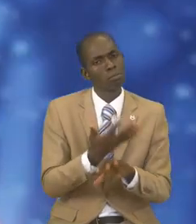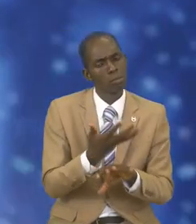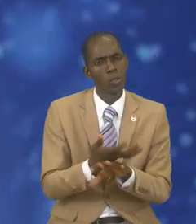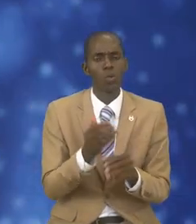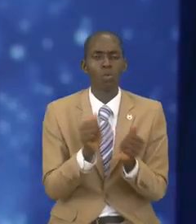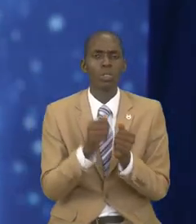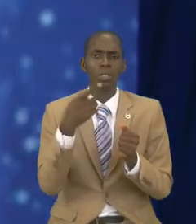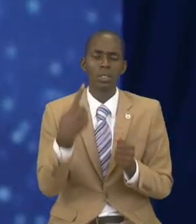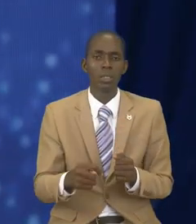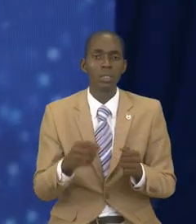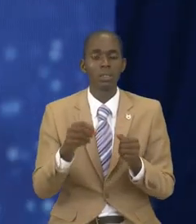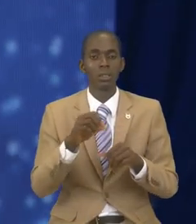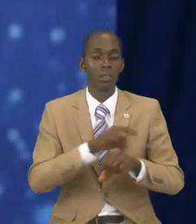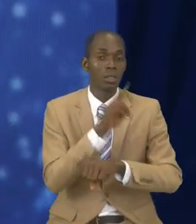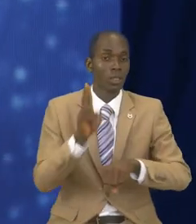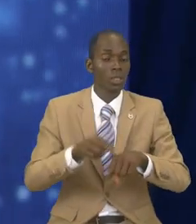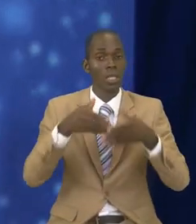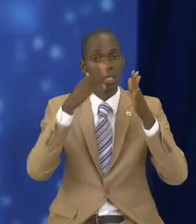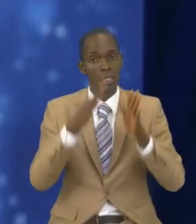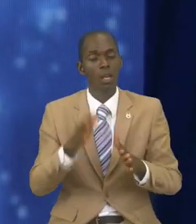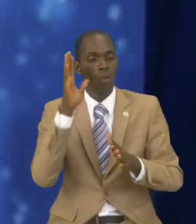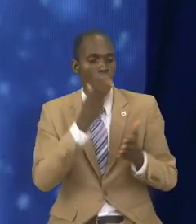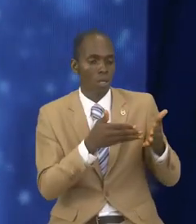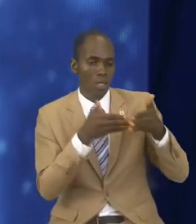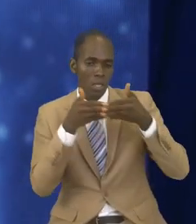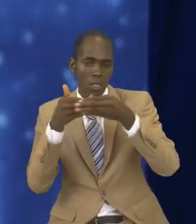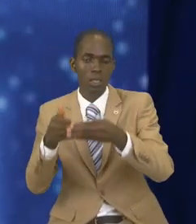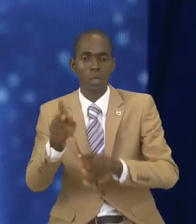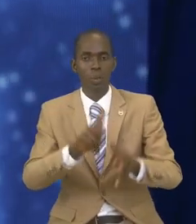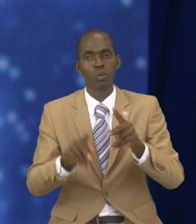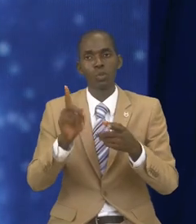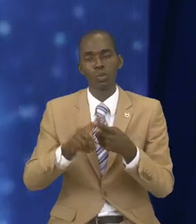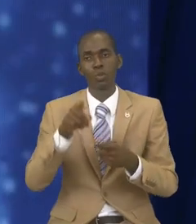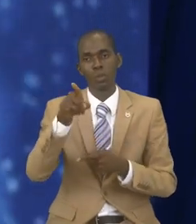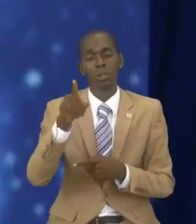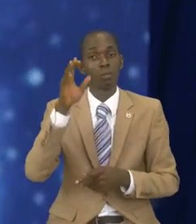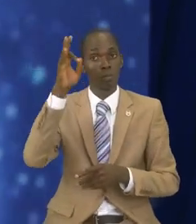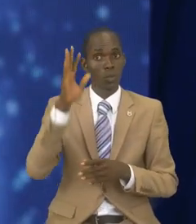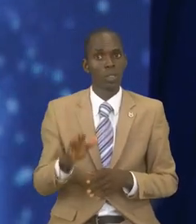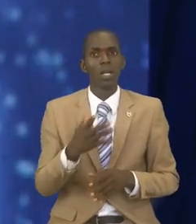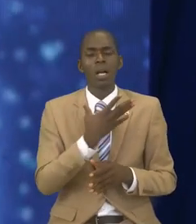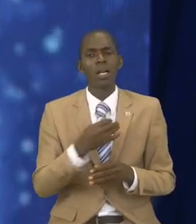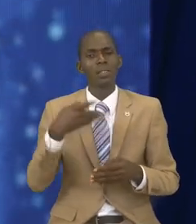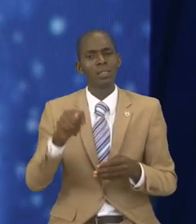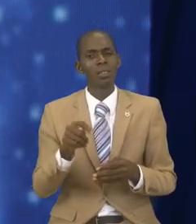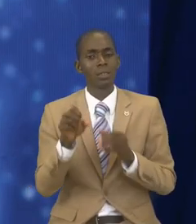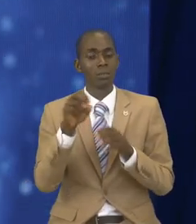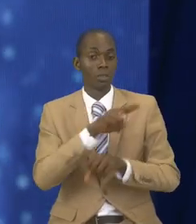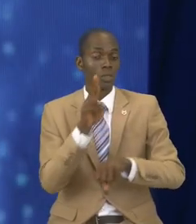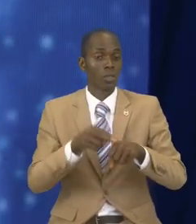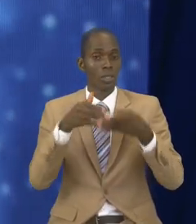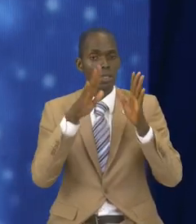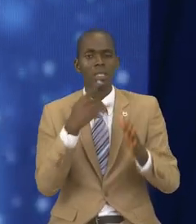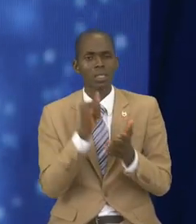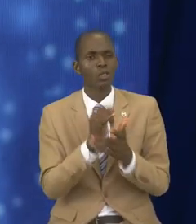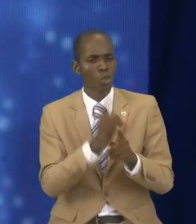overseer that the overseer will bring them to me and then I will pray. And the overseer said, just stay in the congregation and the power of the